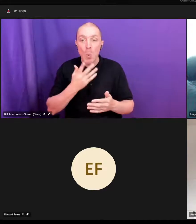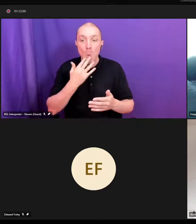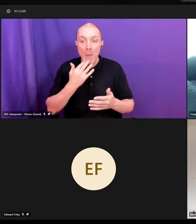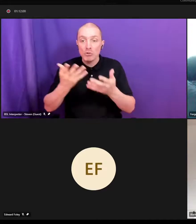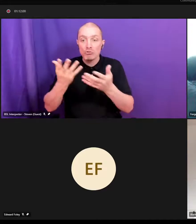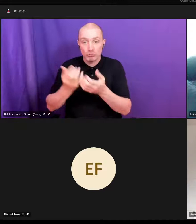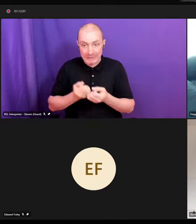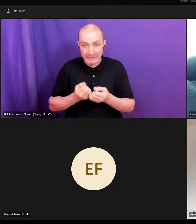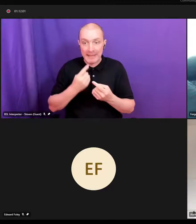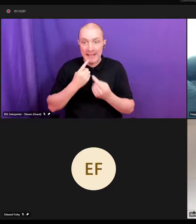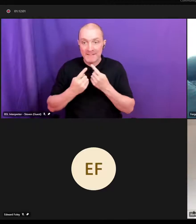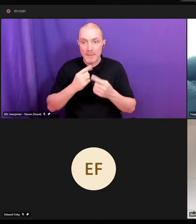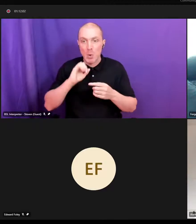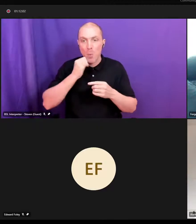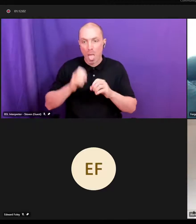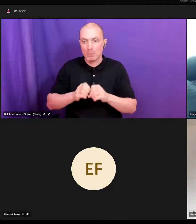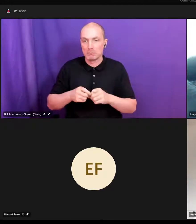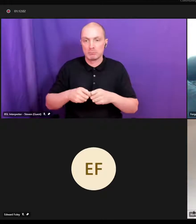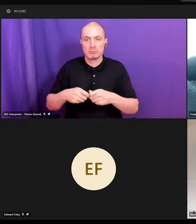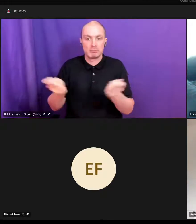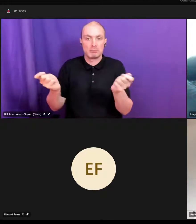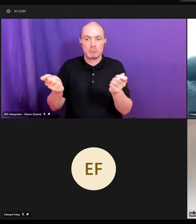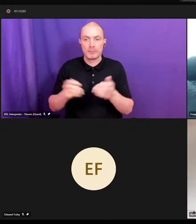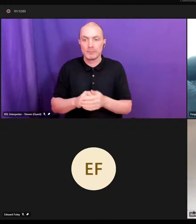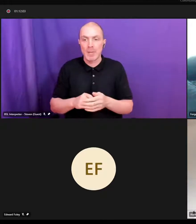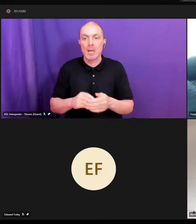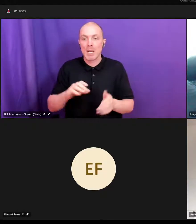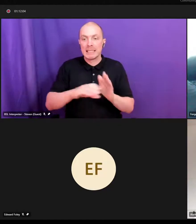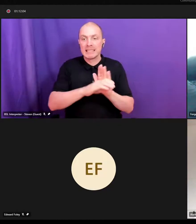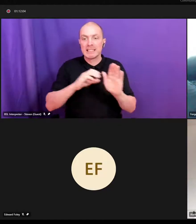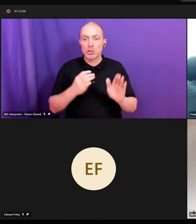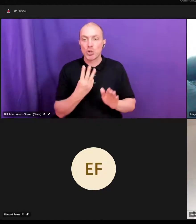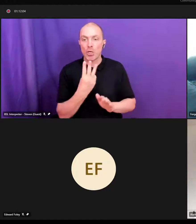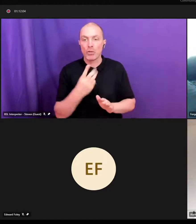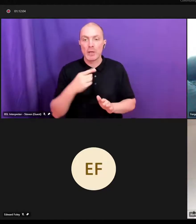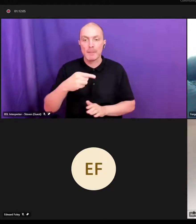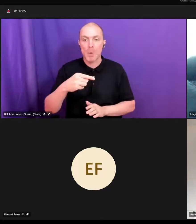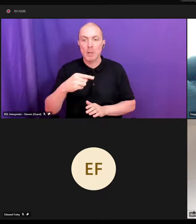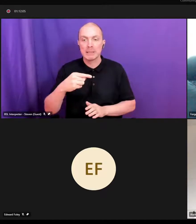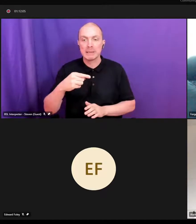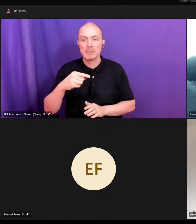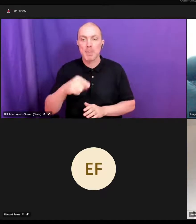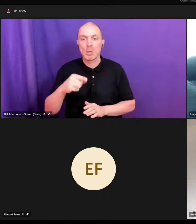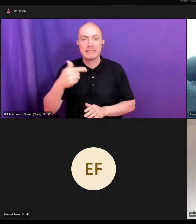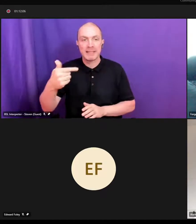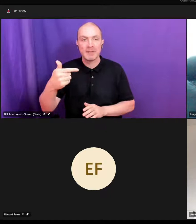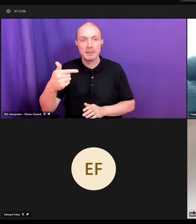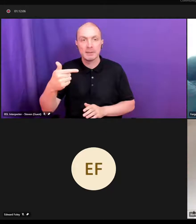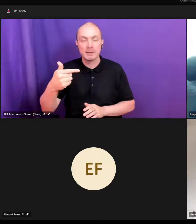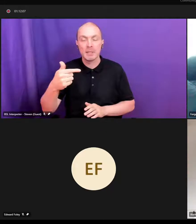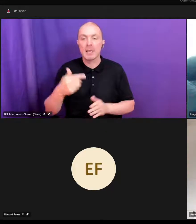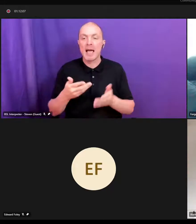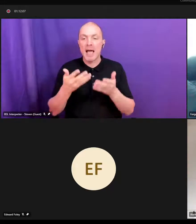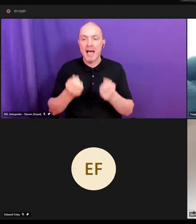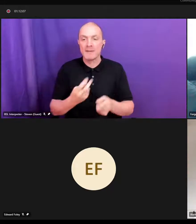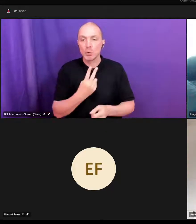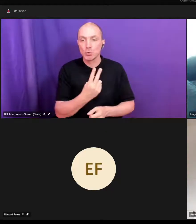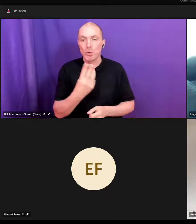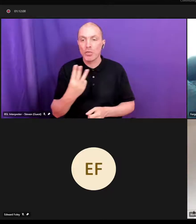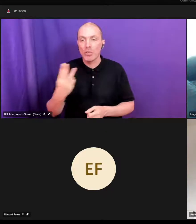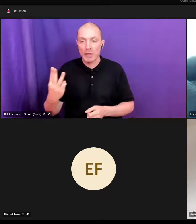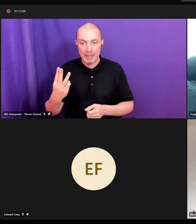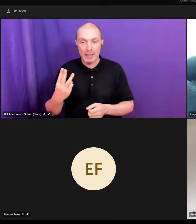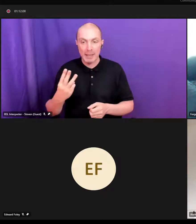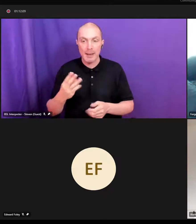the council. In section 3.7 of the report, it highlights that the council currently has 233 existing play